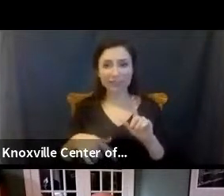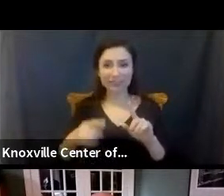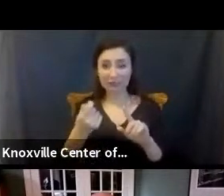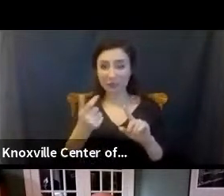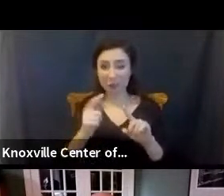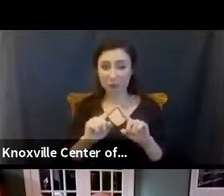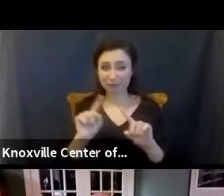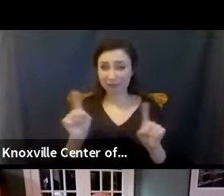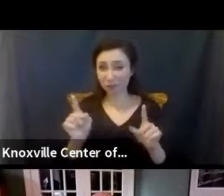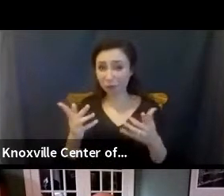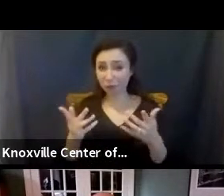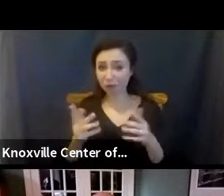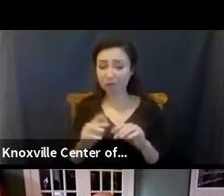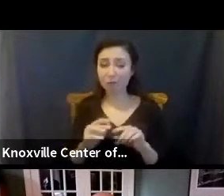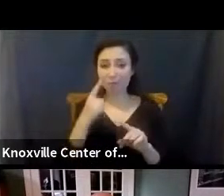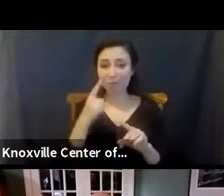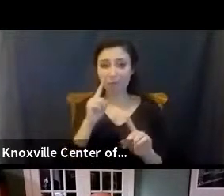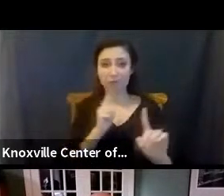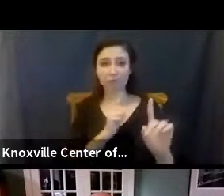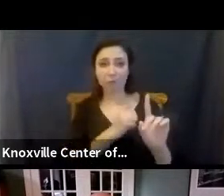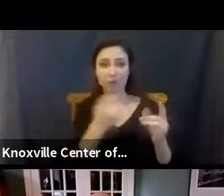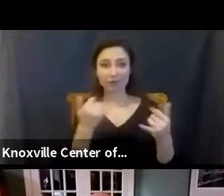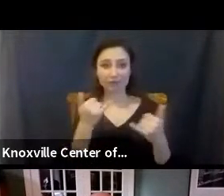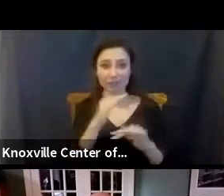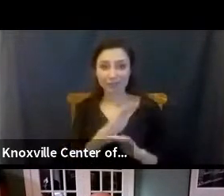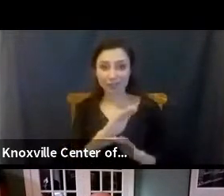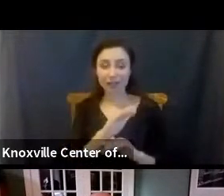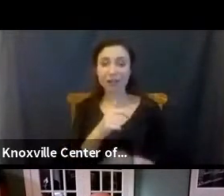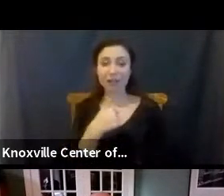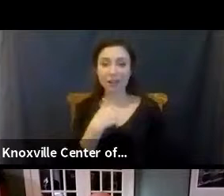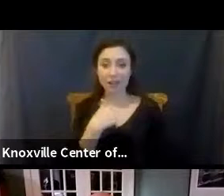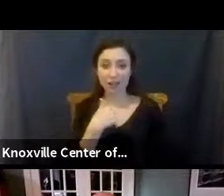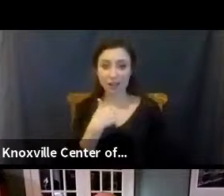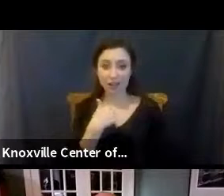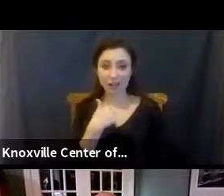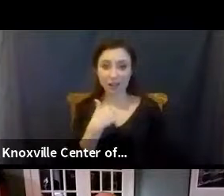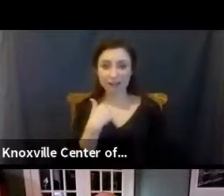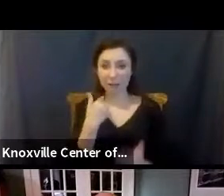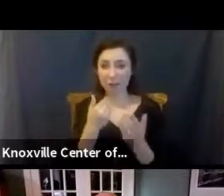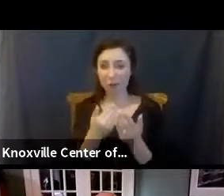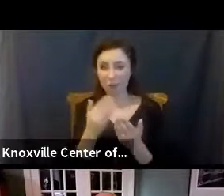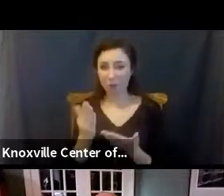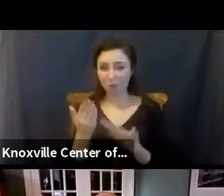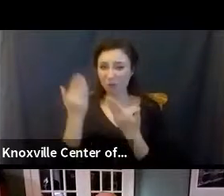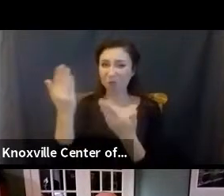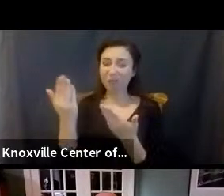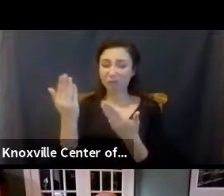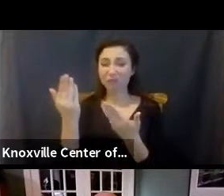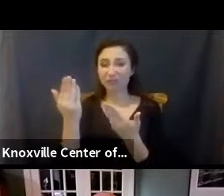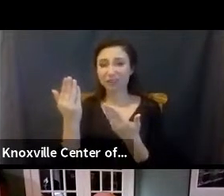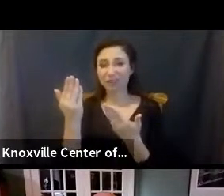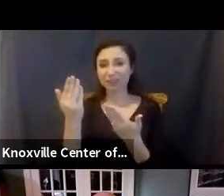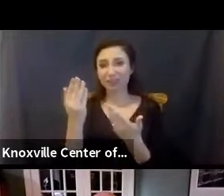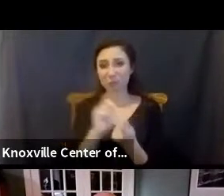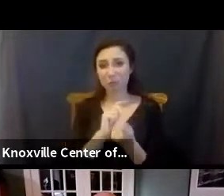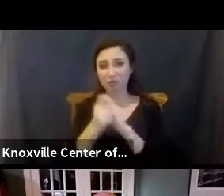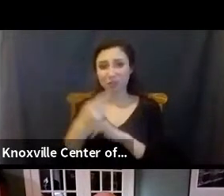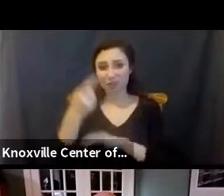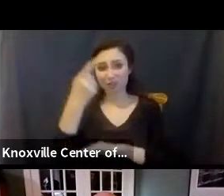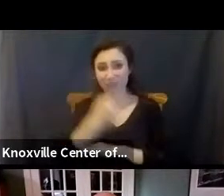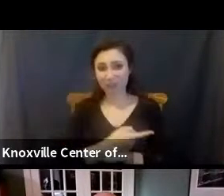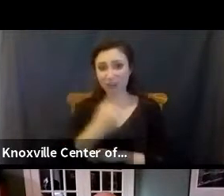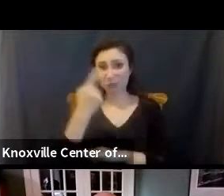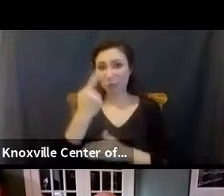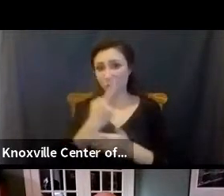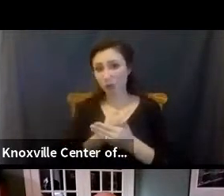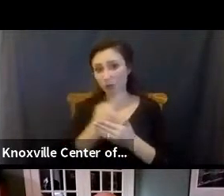But again, for the purposes of tonight, I almost would just recommend we change the date to 1